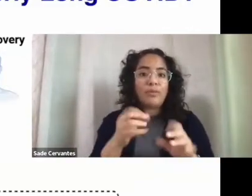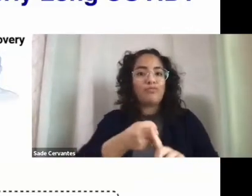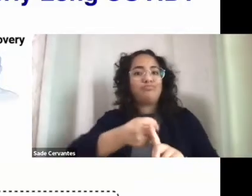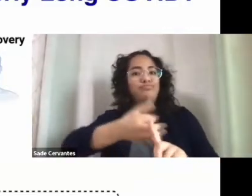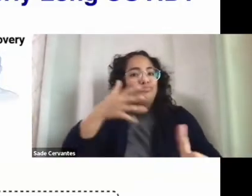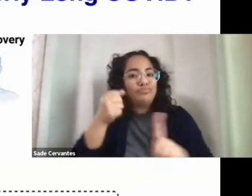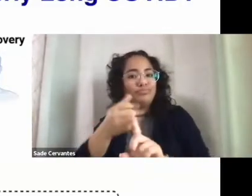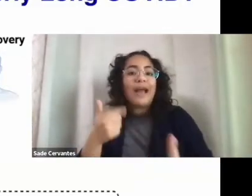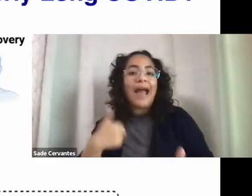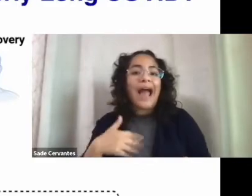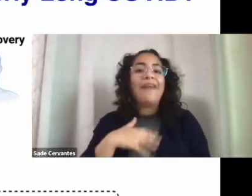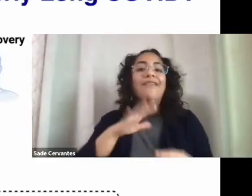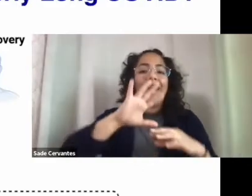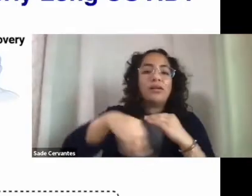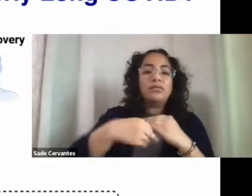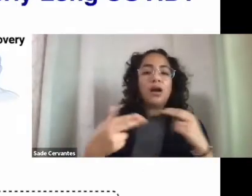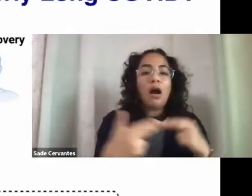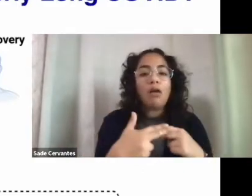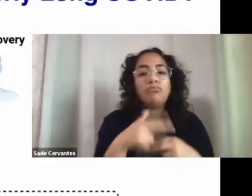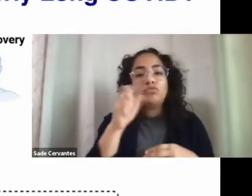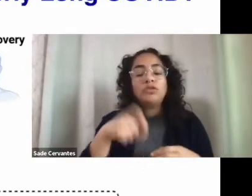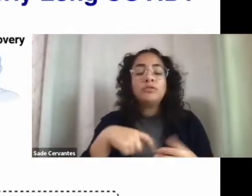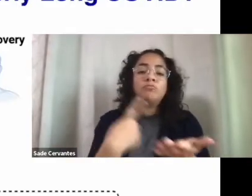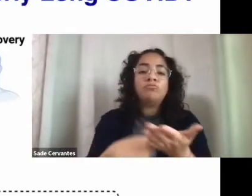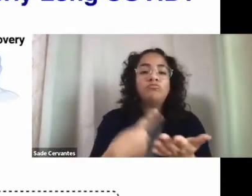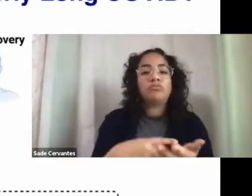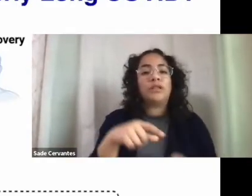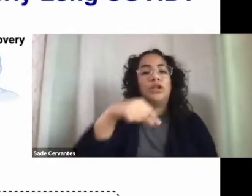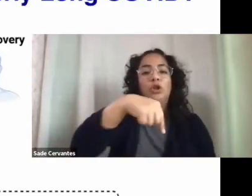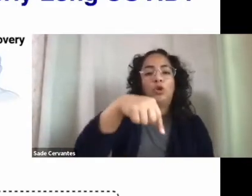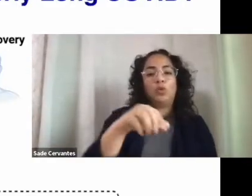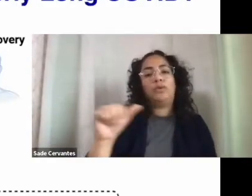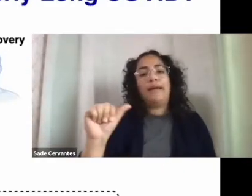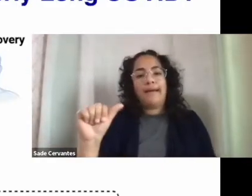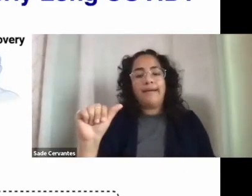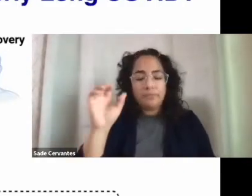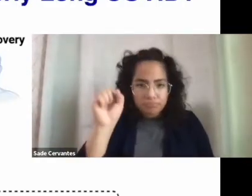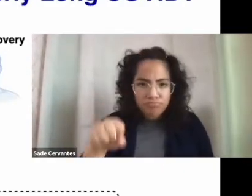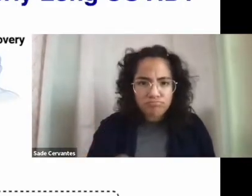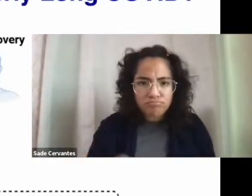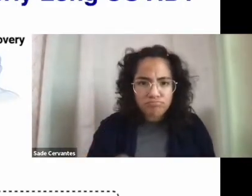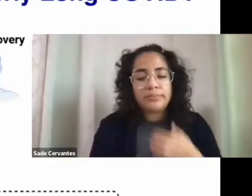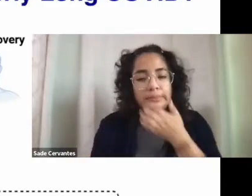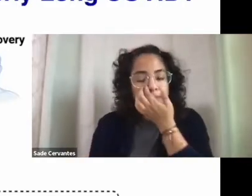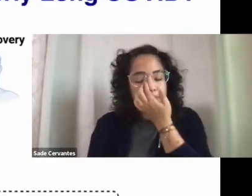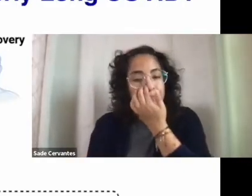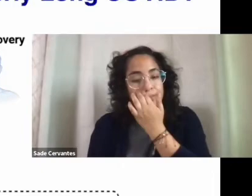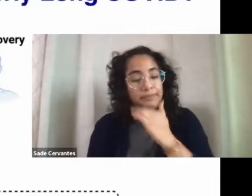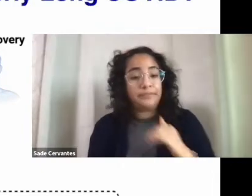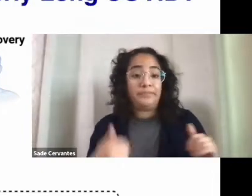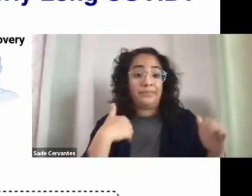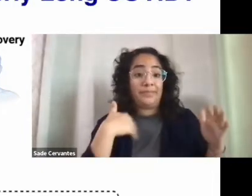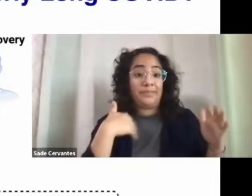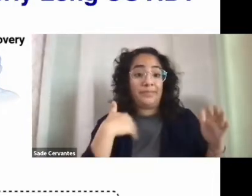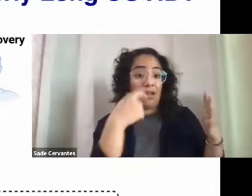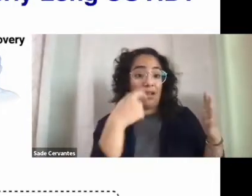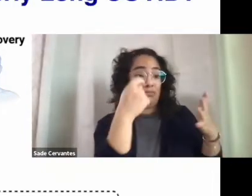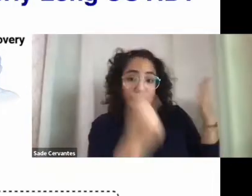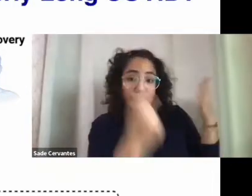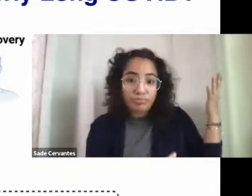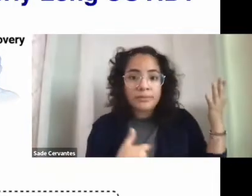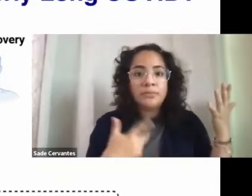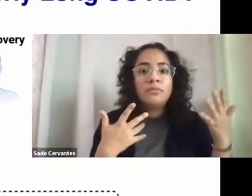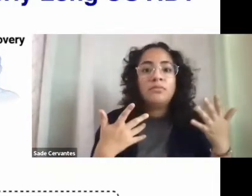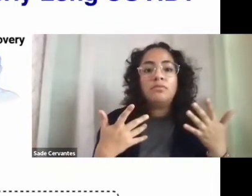extra slides that we can talk about in the Q&A. But I've listed here sort of the main areas